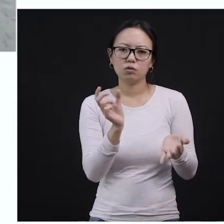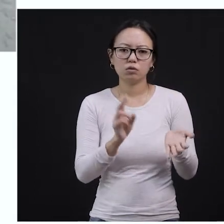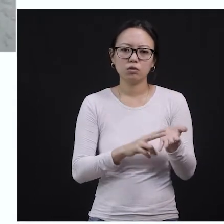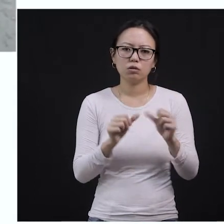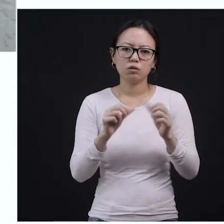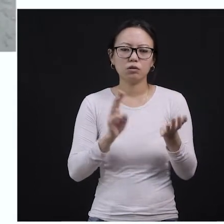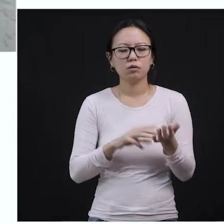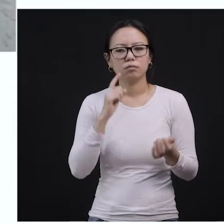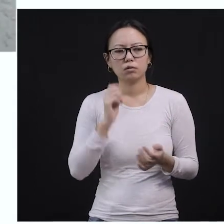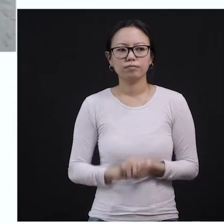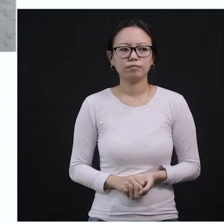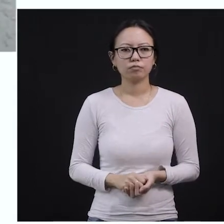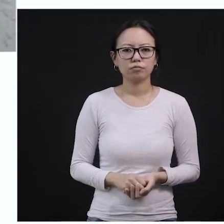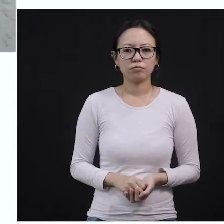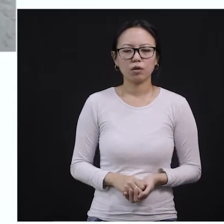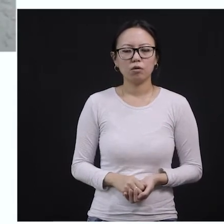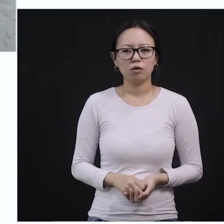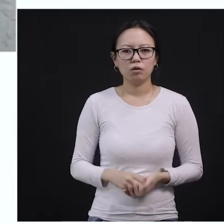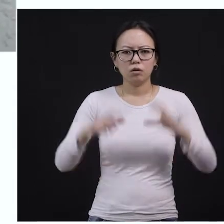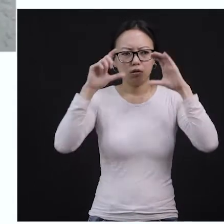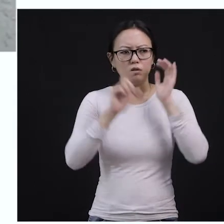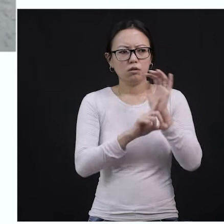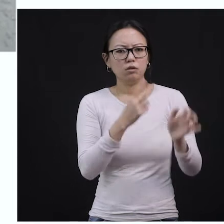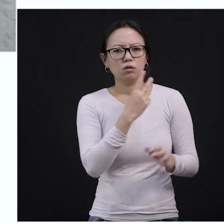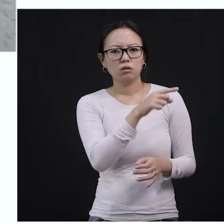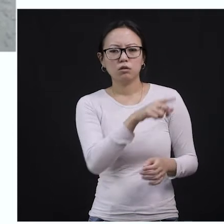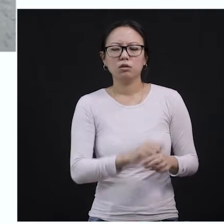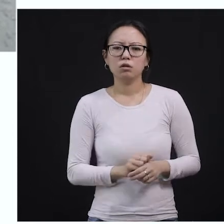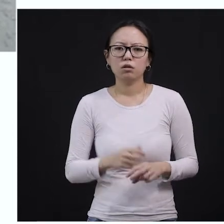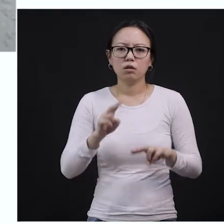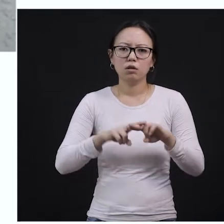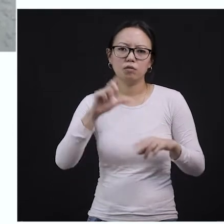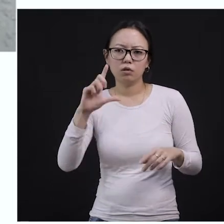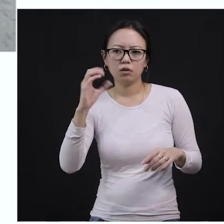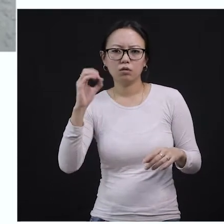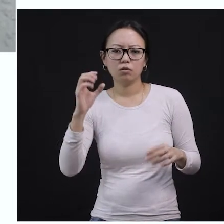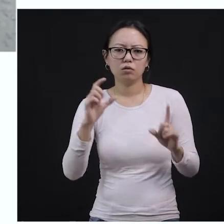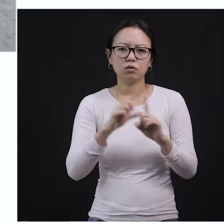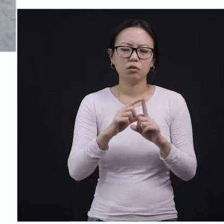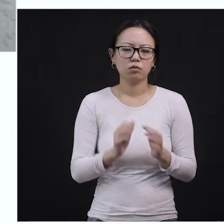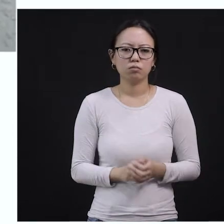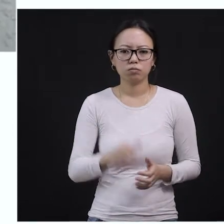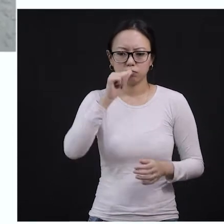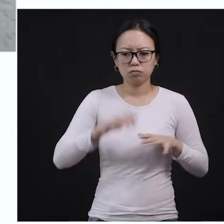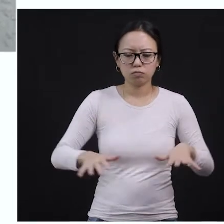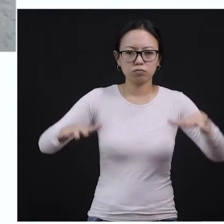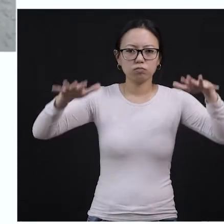is flood. Whenever we have continuous rainfall, then most